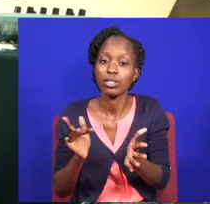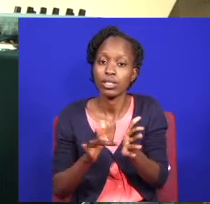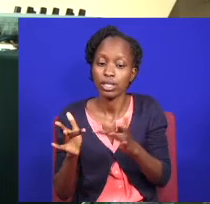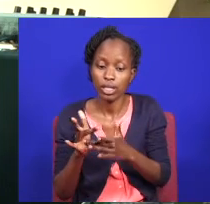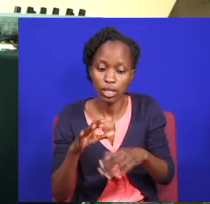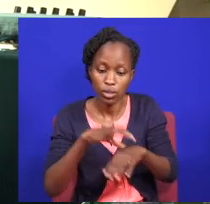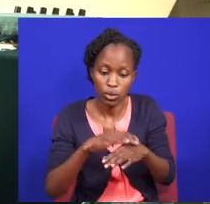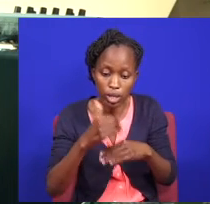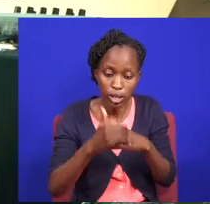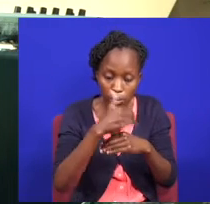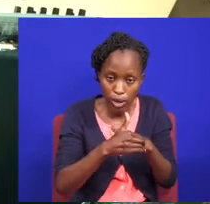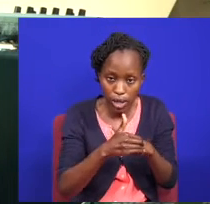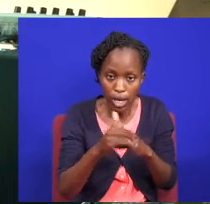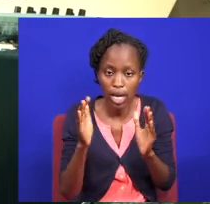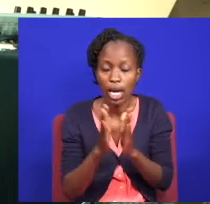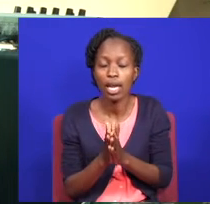and gave it